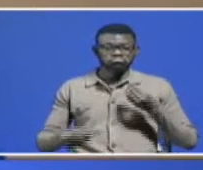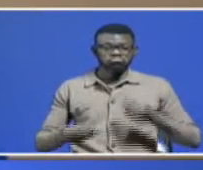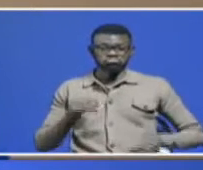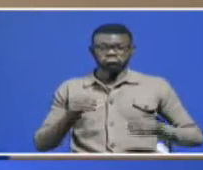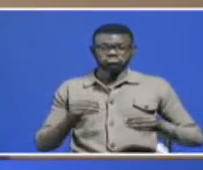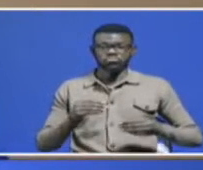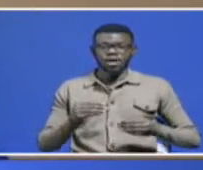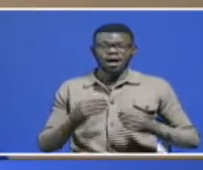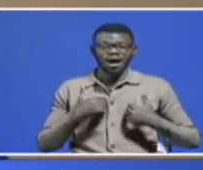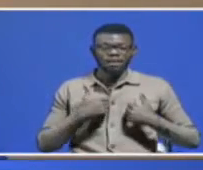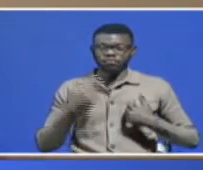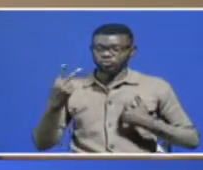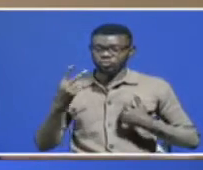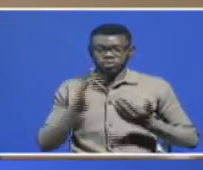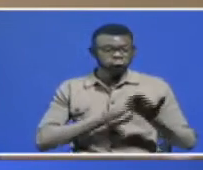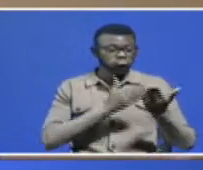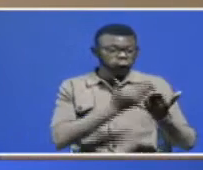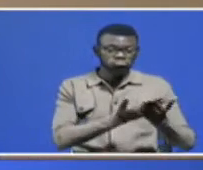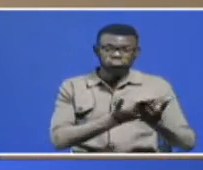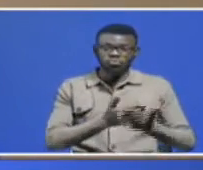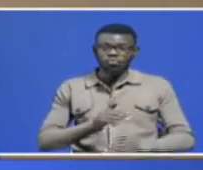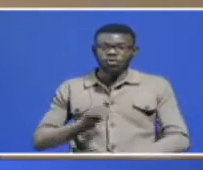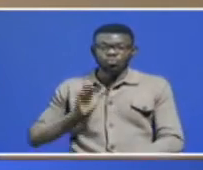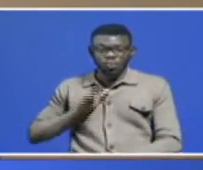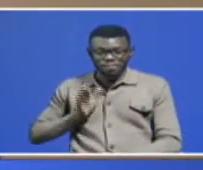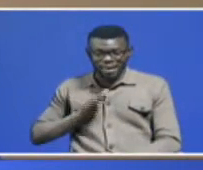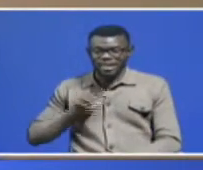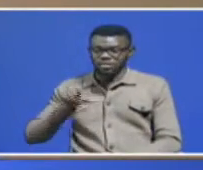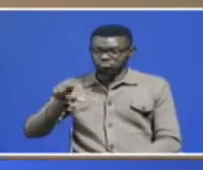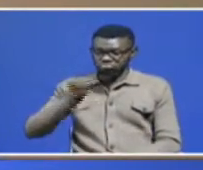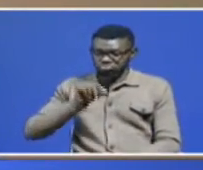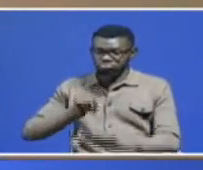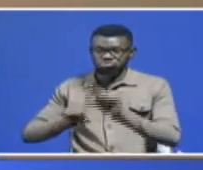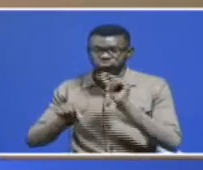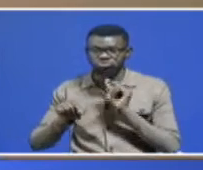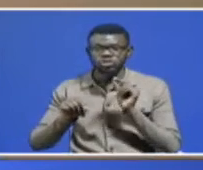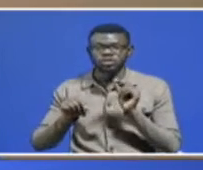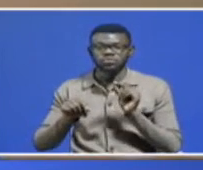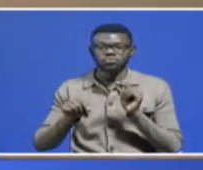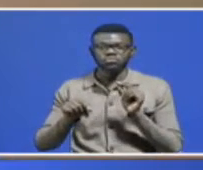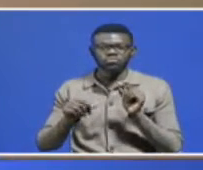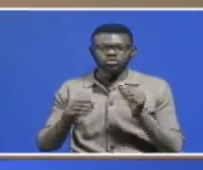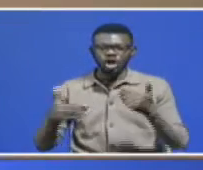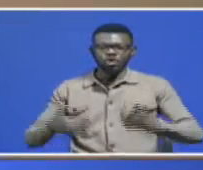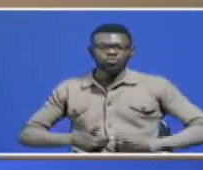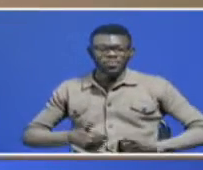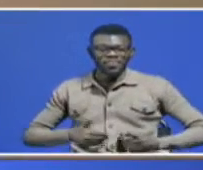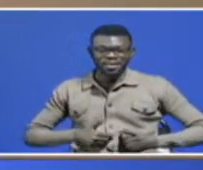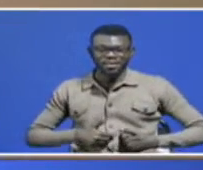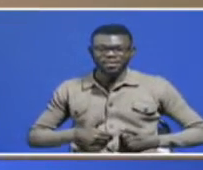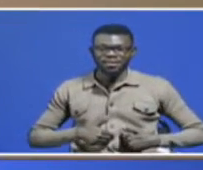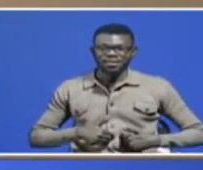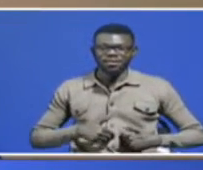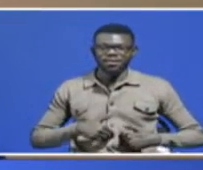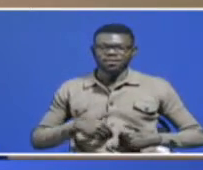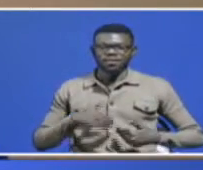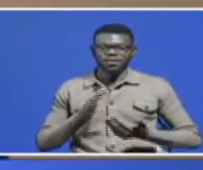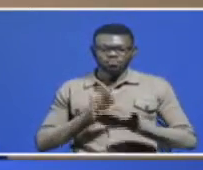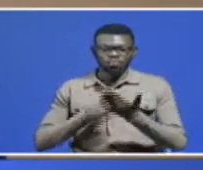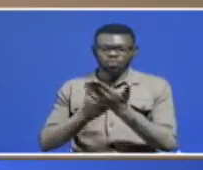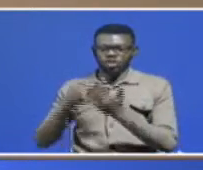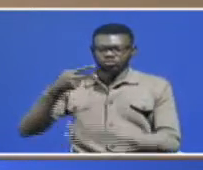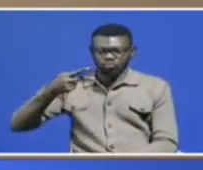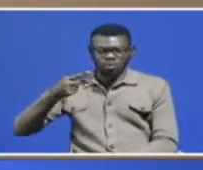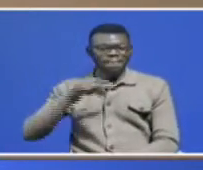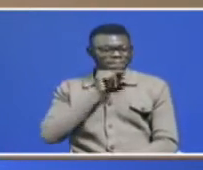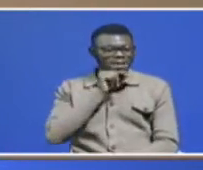proposed seats. Women, for purposes of nomination, another two proposed, the youth, two proposed seats, a